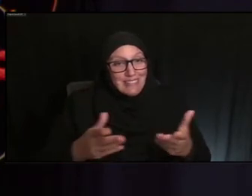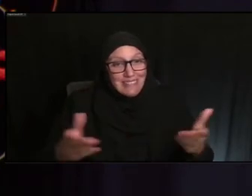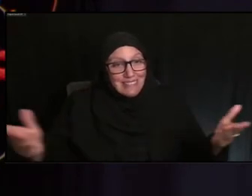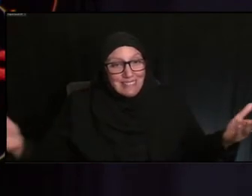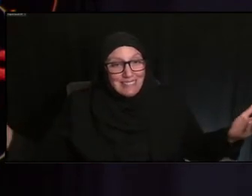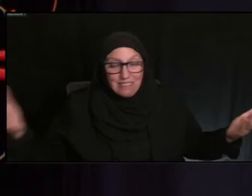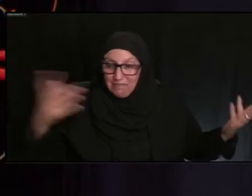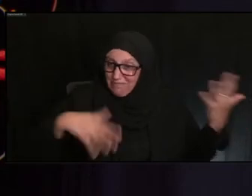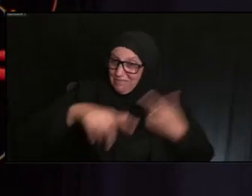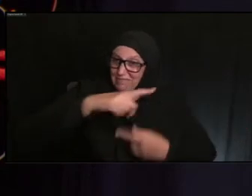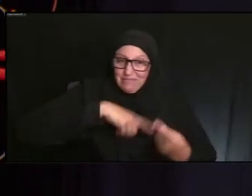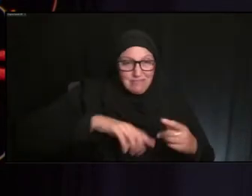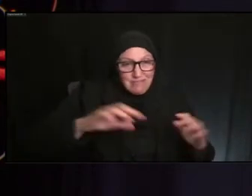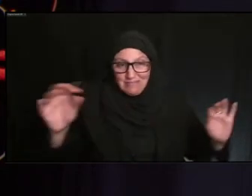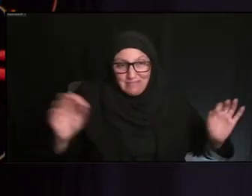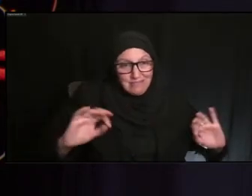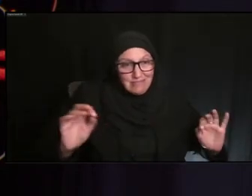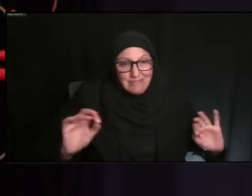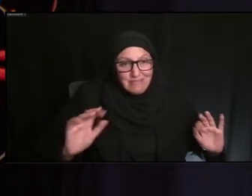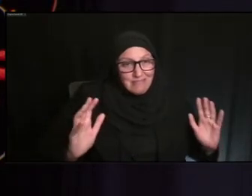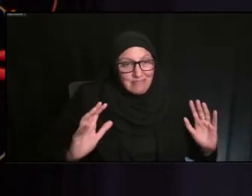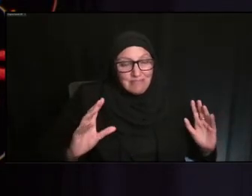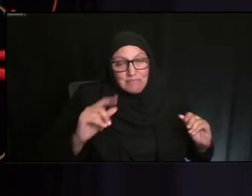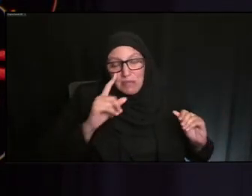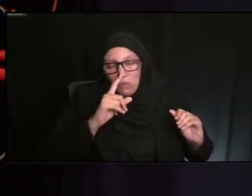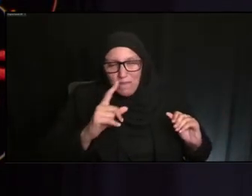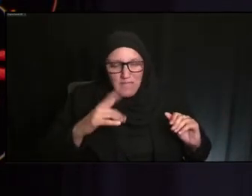So people have this position.